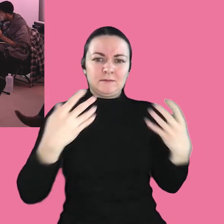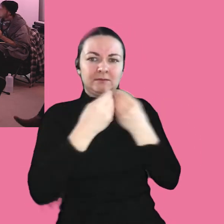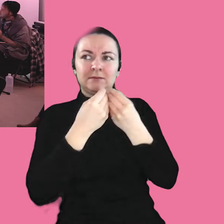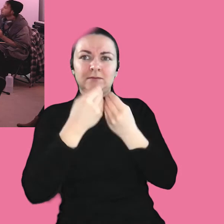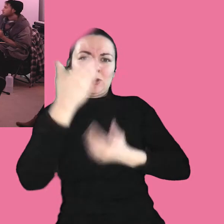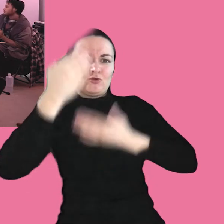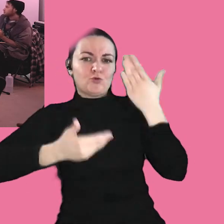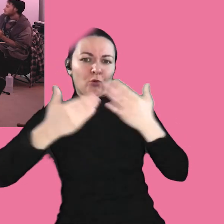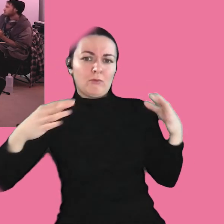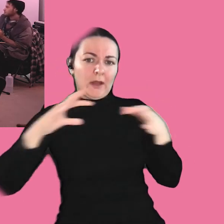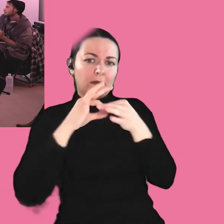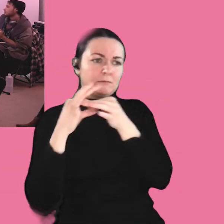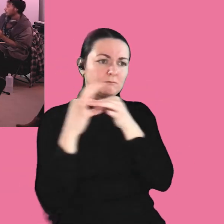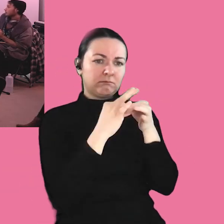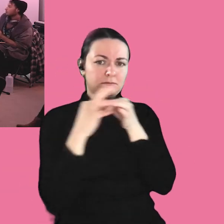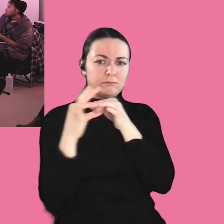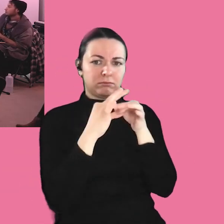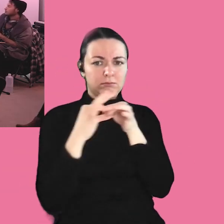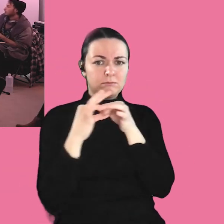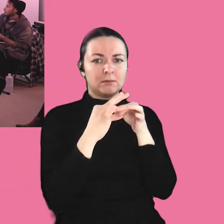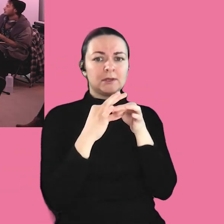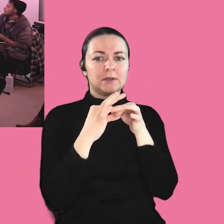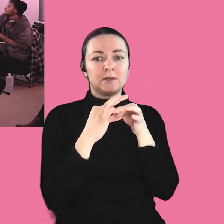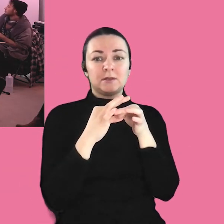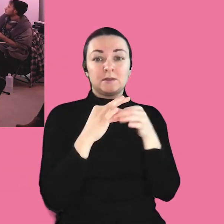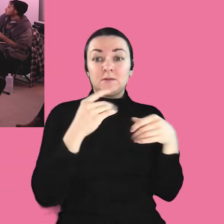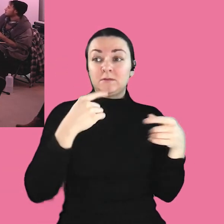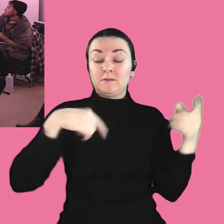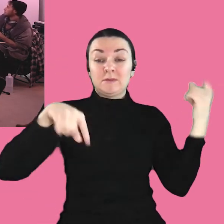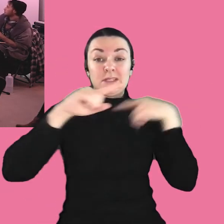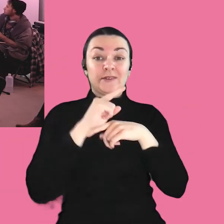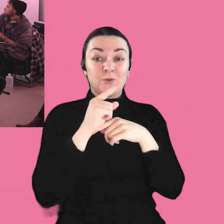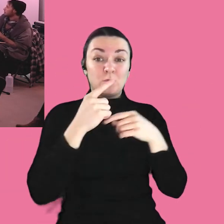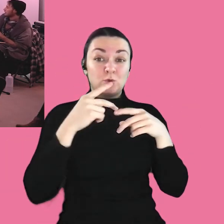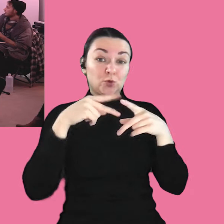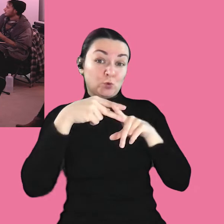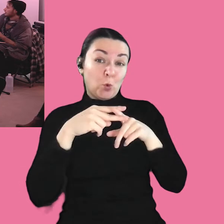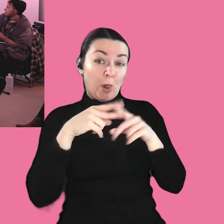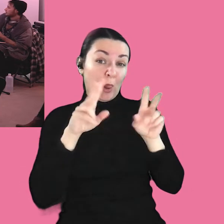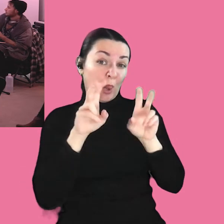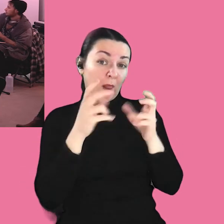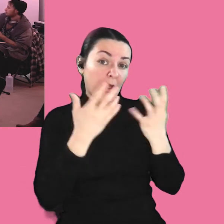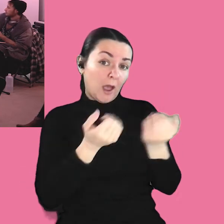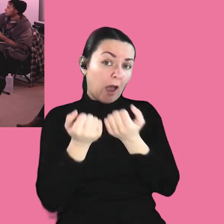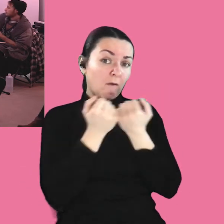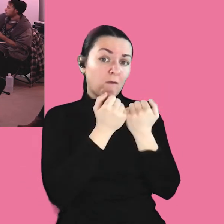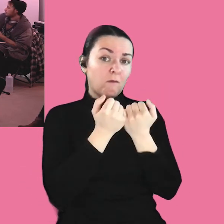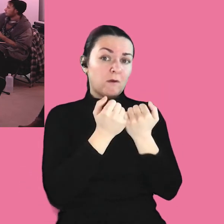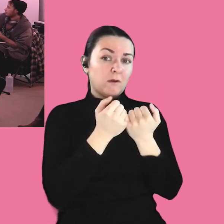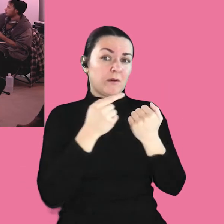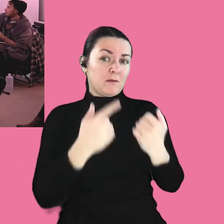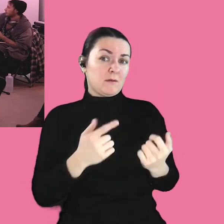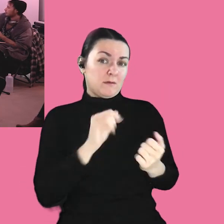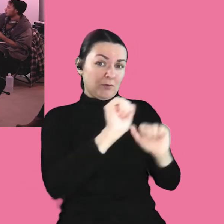hope that answers the question and was also coherent enough. But of course. Yeah, no, do you hear links